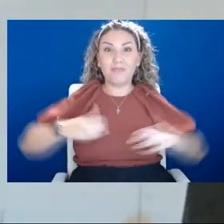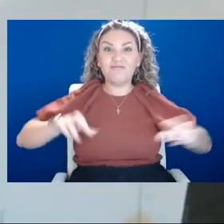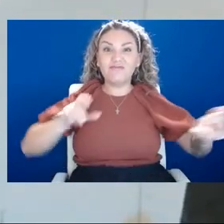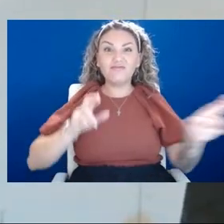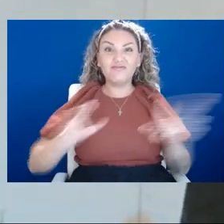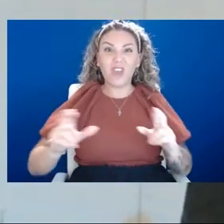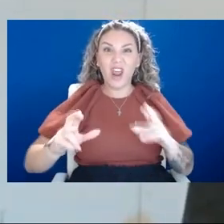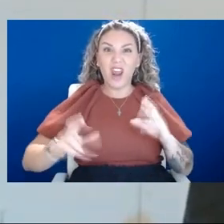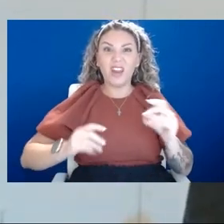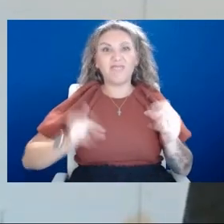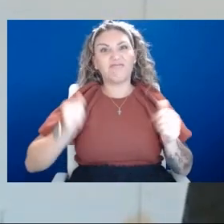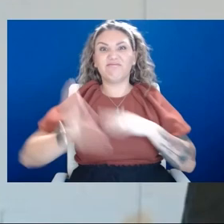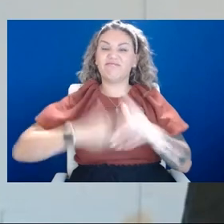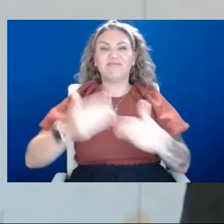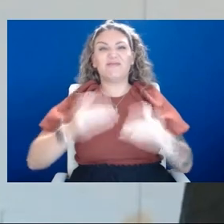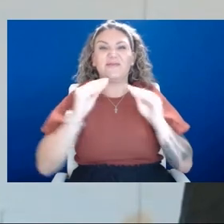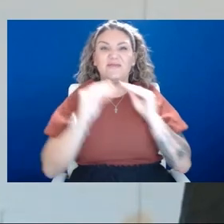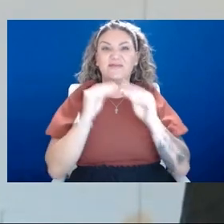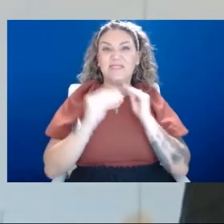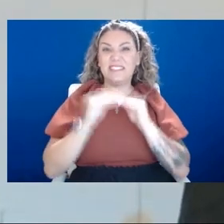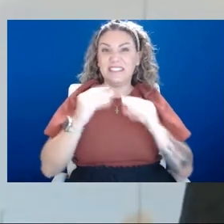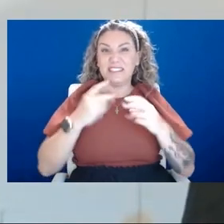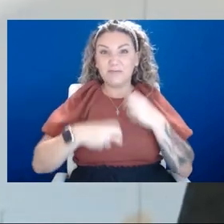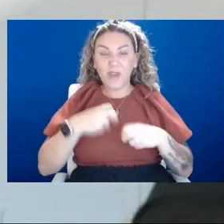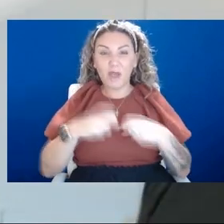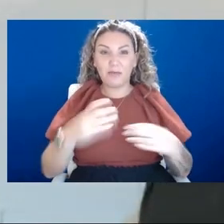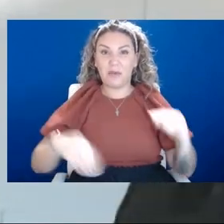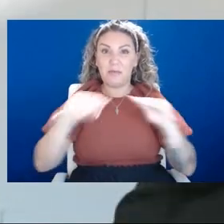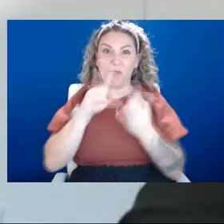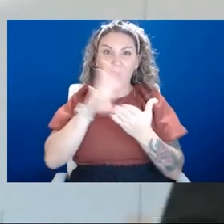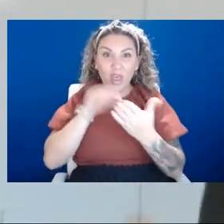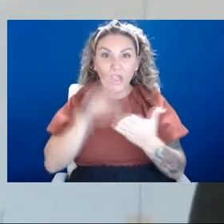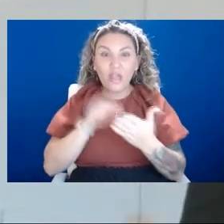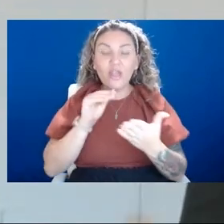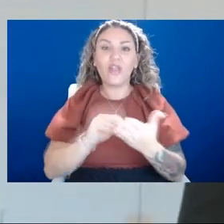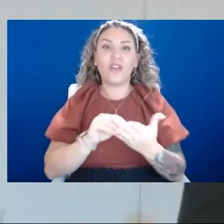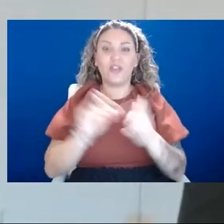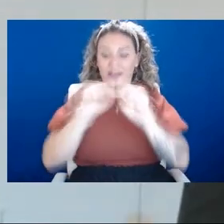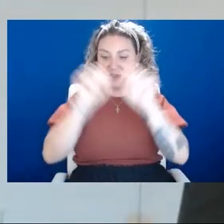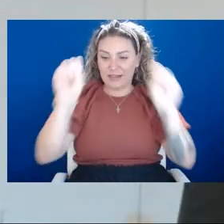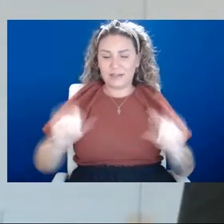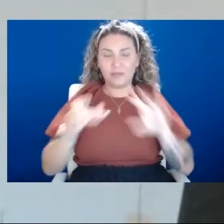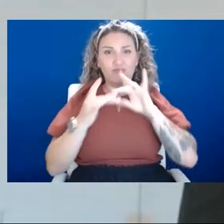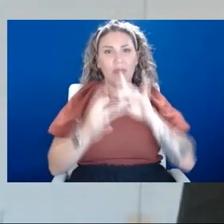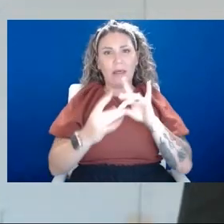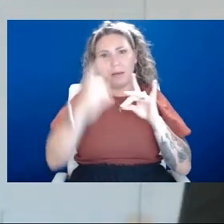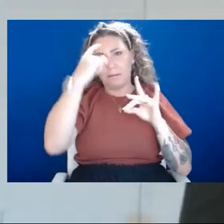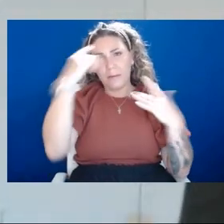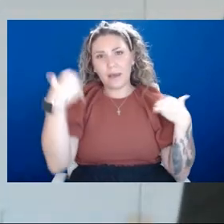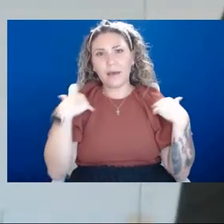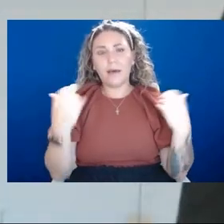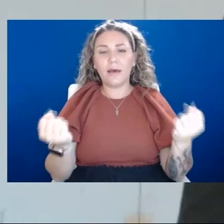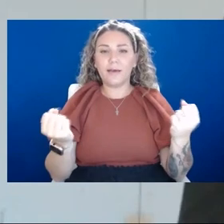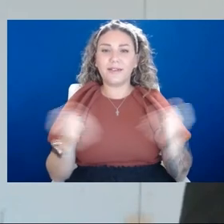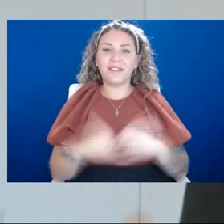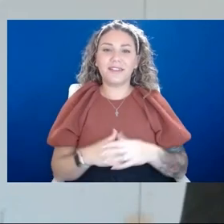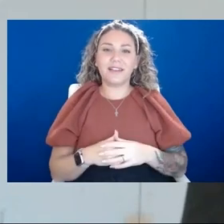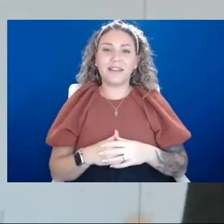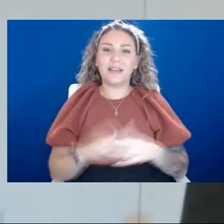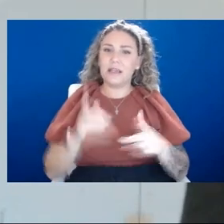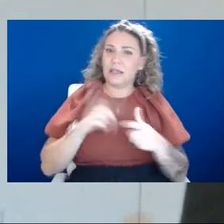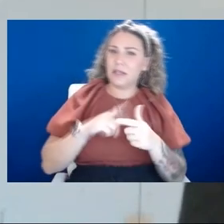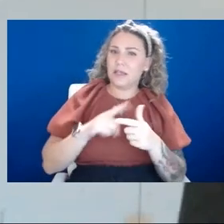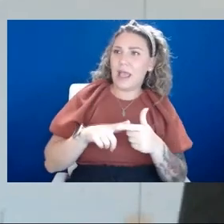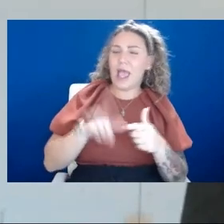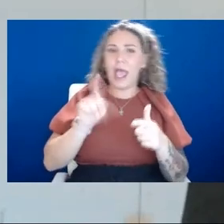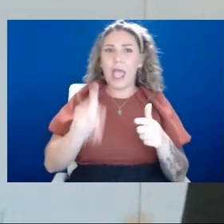that I'm gonna fix this problem but but then the more that I learned about the system around mental health and you know I had to double down a little bit that's